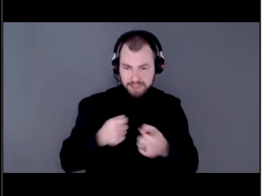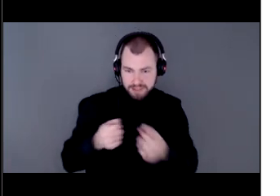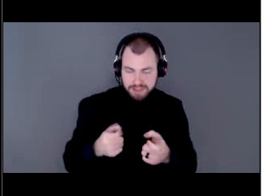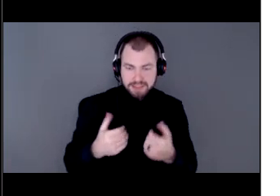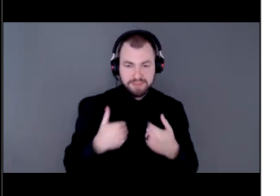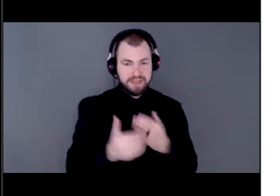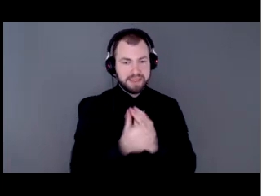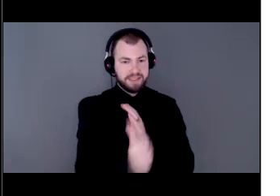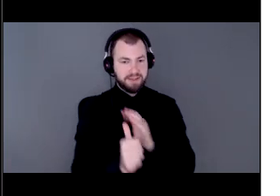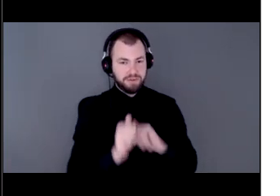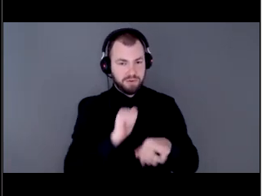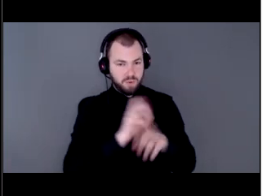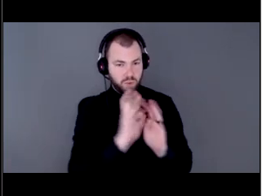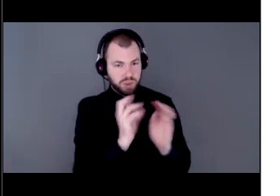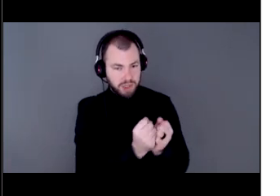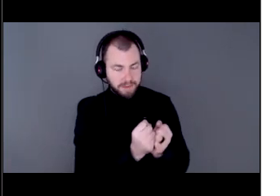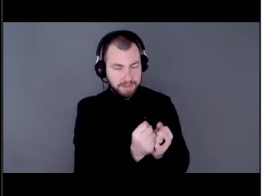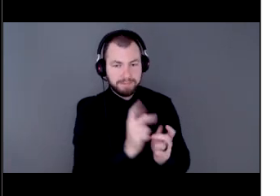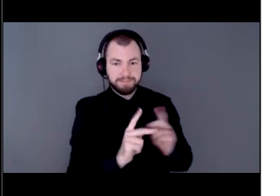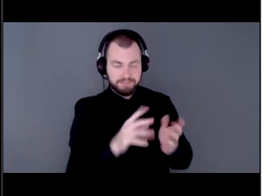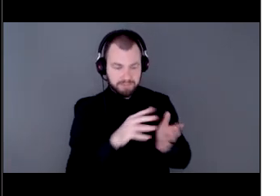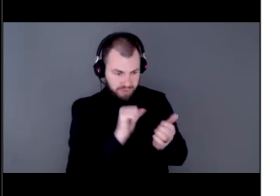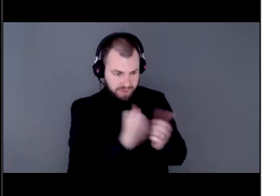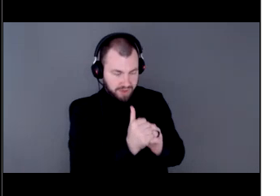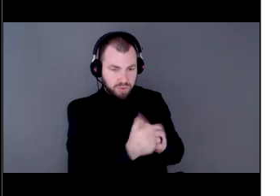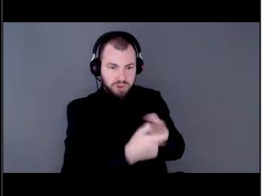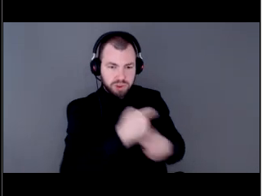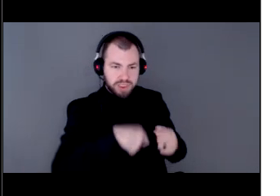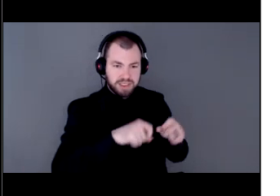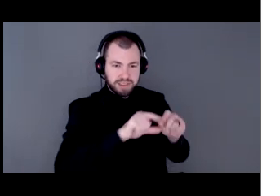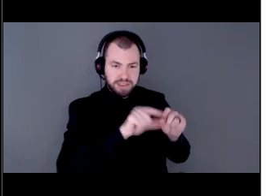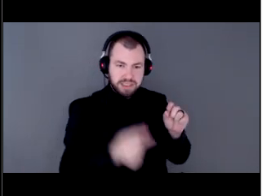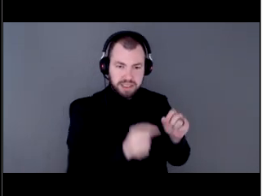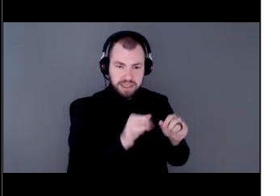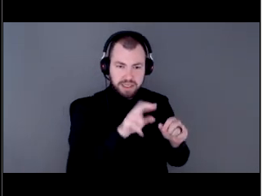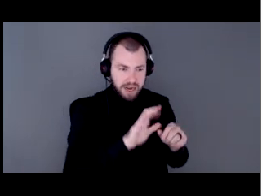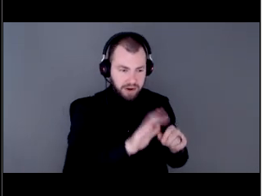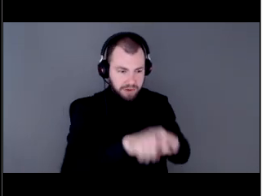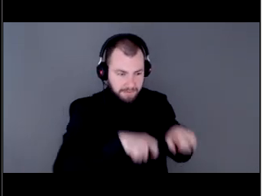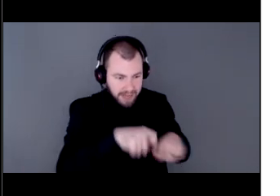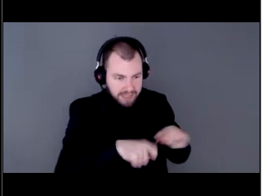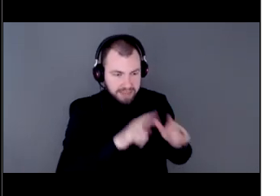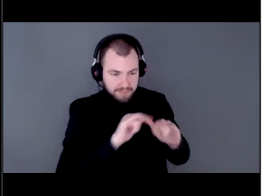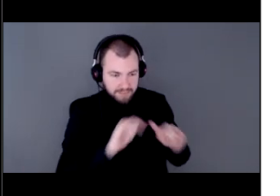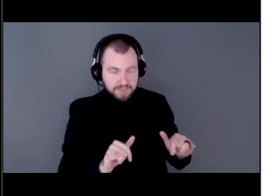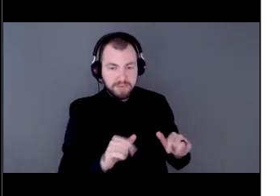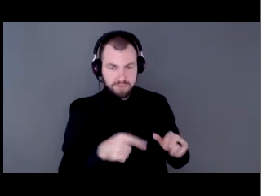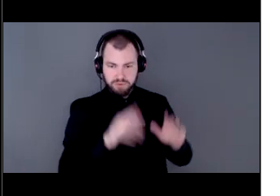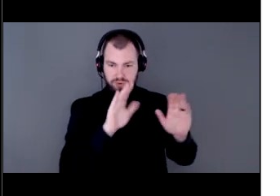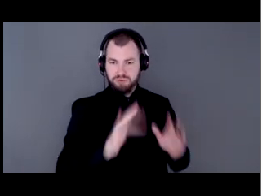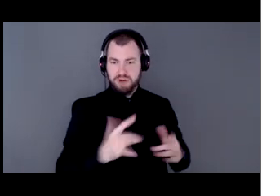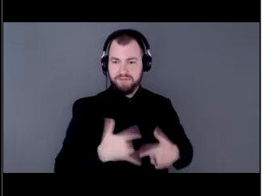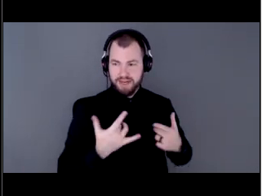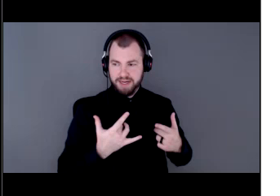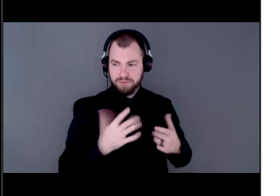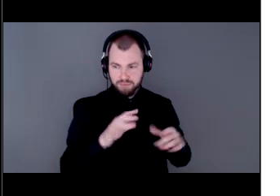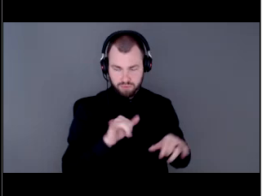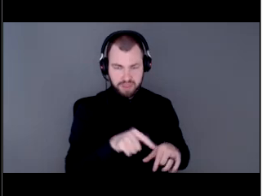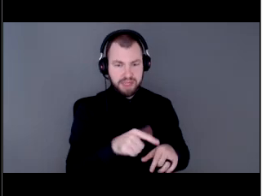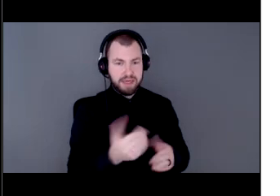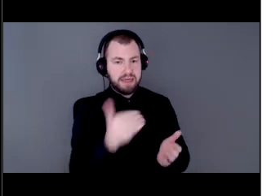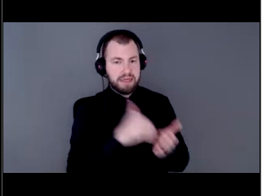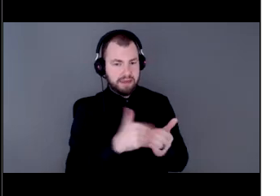visible mending, change their bike tires and so forth. So this is a great event. We're hoping to do that again in about a year from